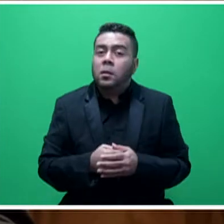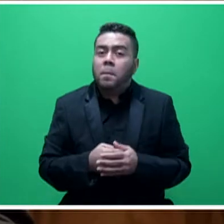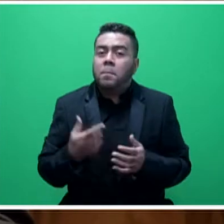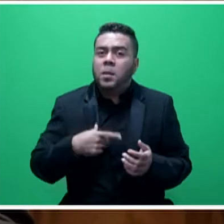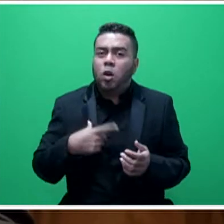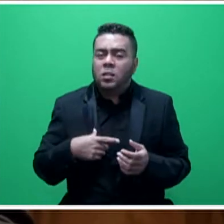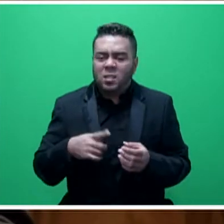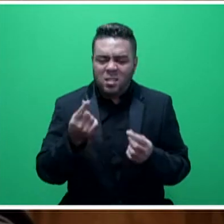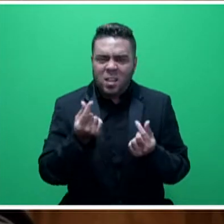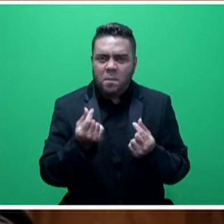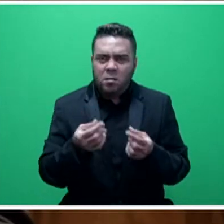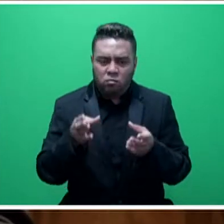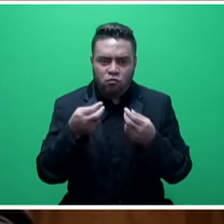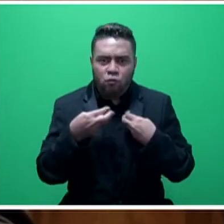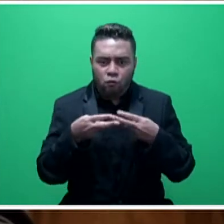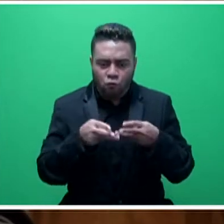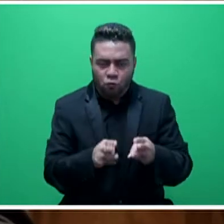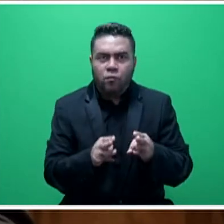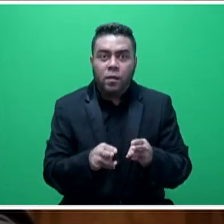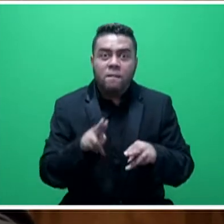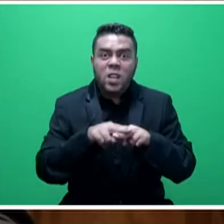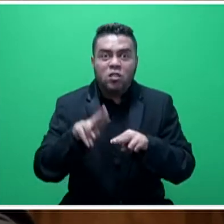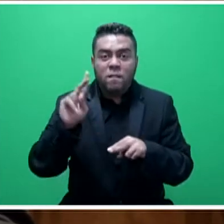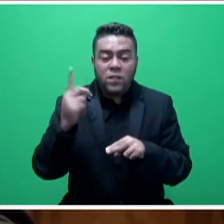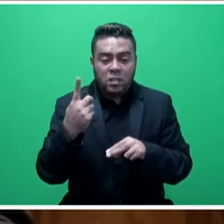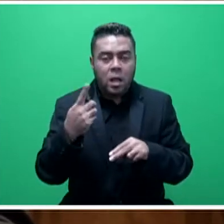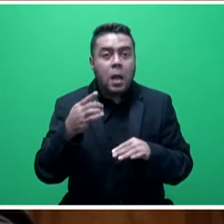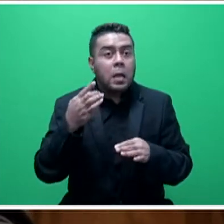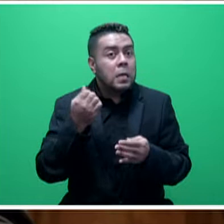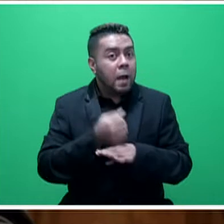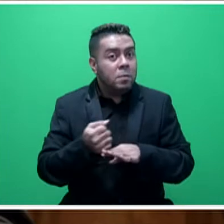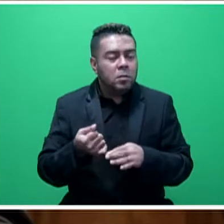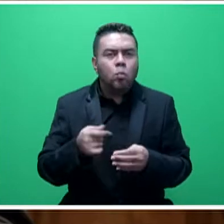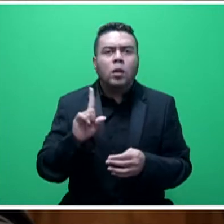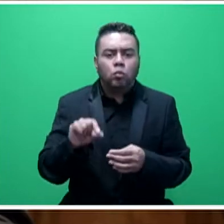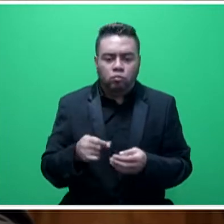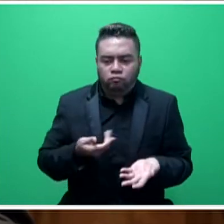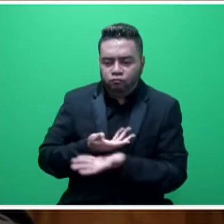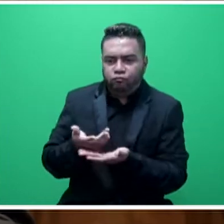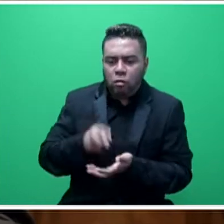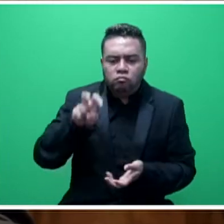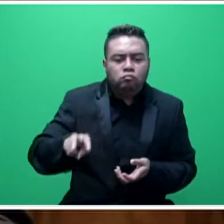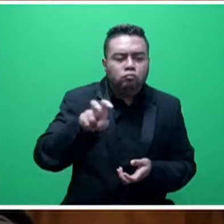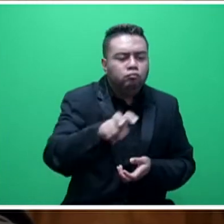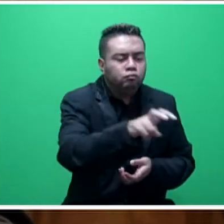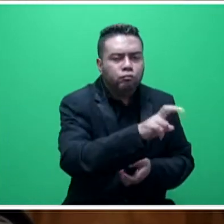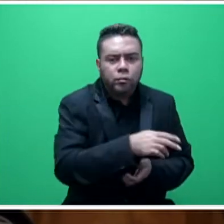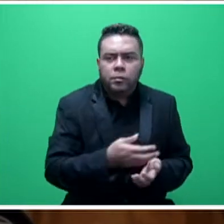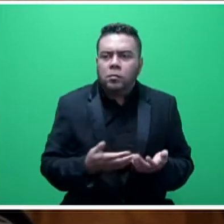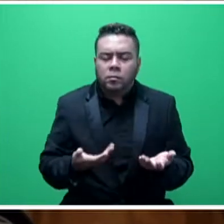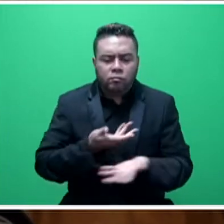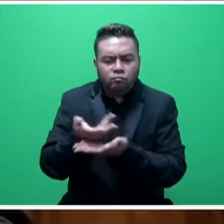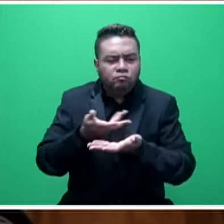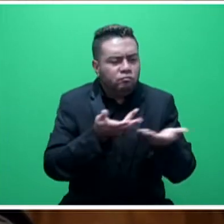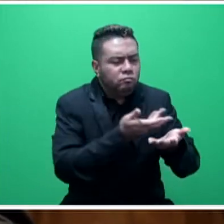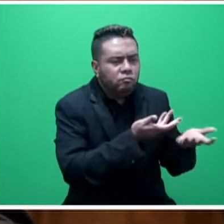simple strategy was followed. The Fiji First government held nationwide consultations. Whether on the ground with the Minister of Economy or the thousands